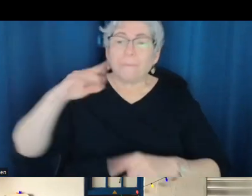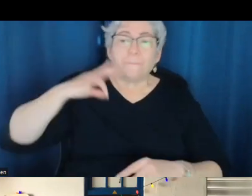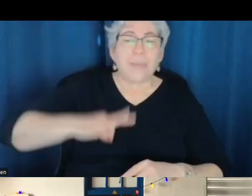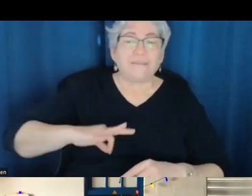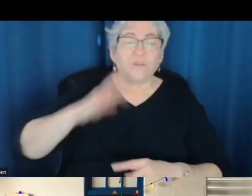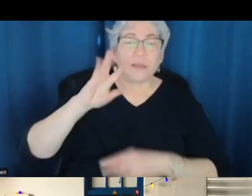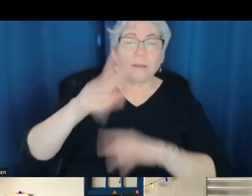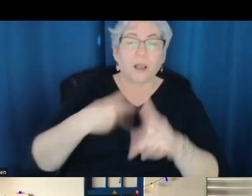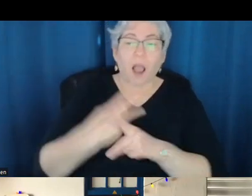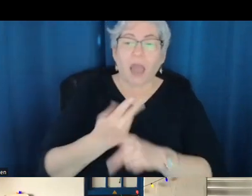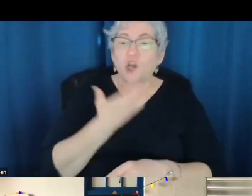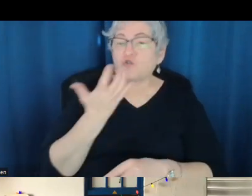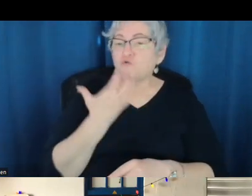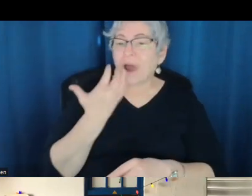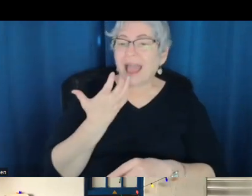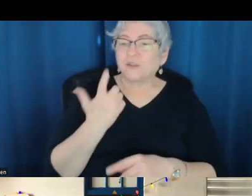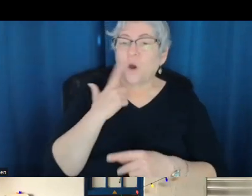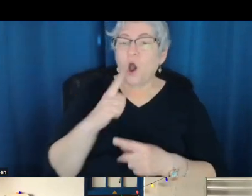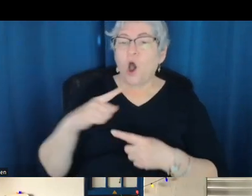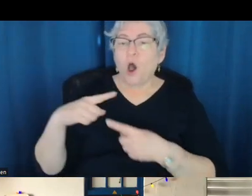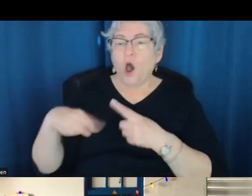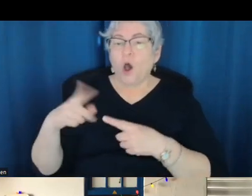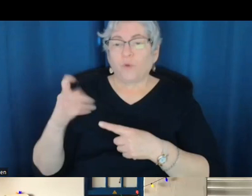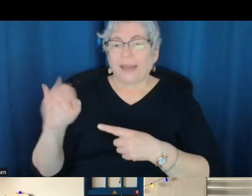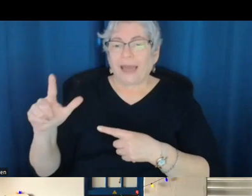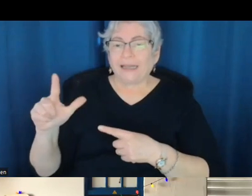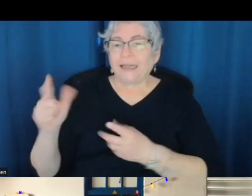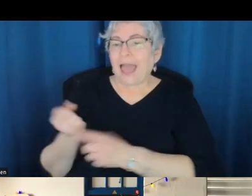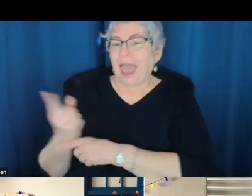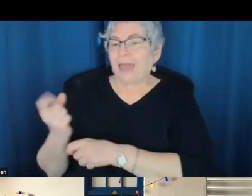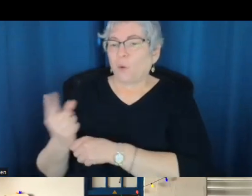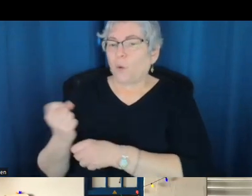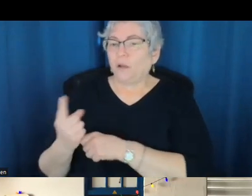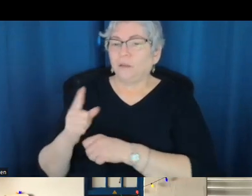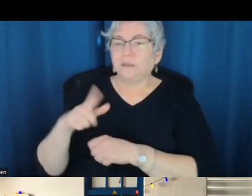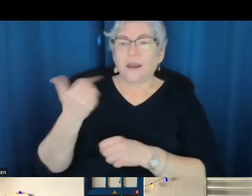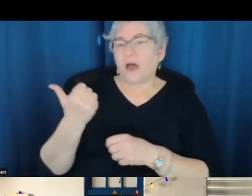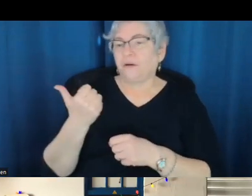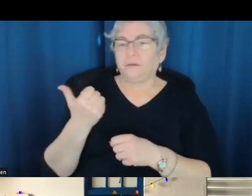certain types of grasses, perennials, annuals, and any other plants for meadows.